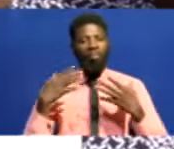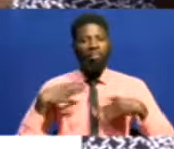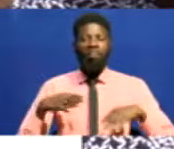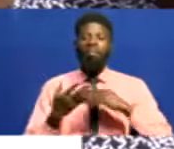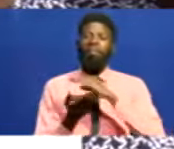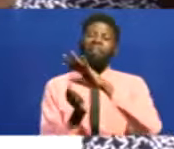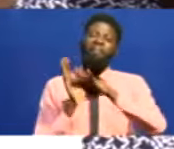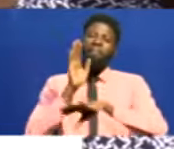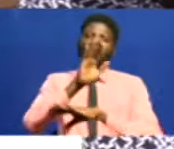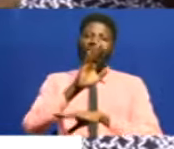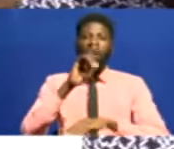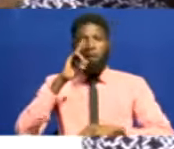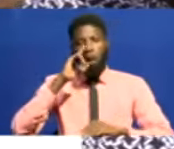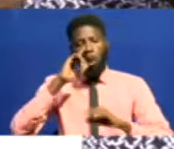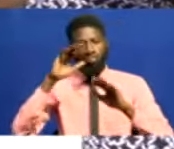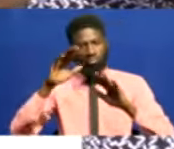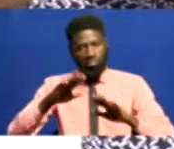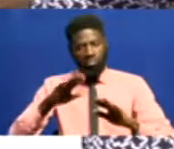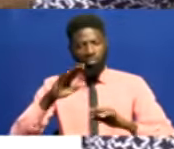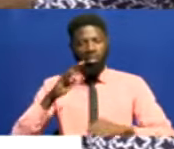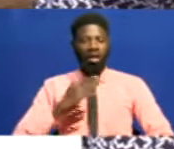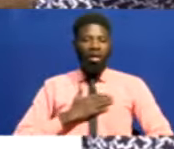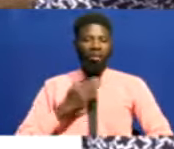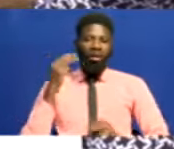kukaa. Kwa hivyo hiyo ndio wasiwasi tuko naye.